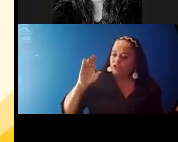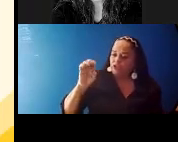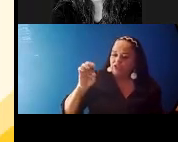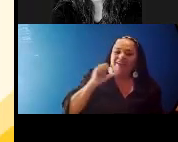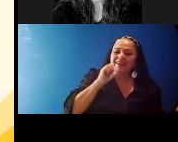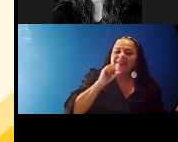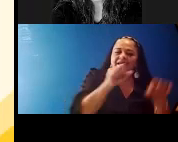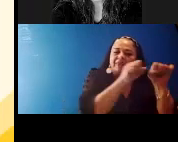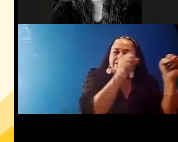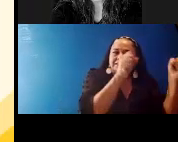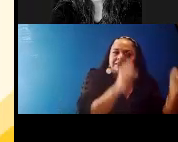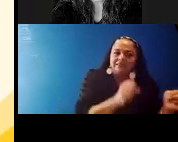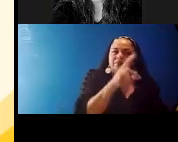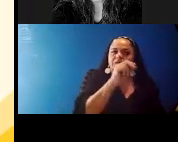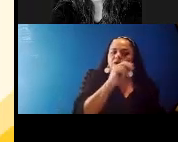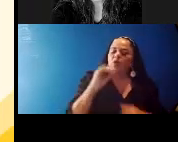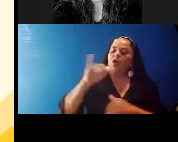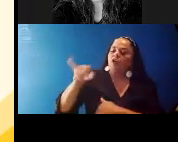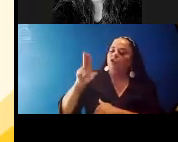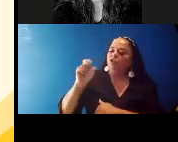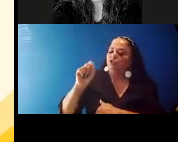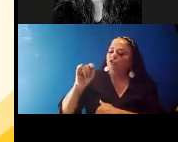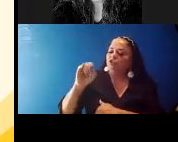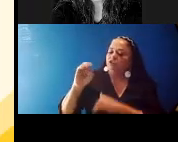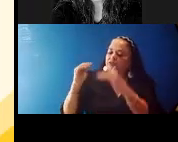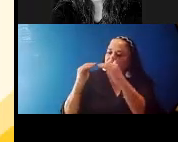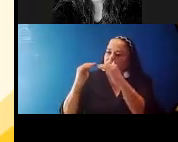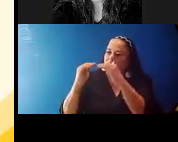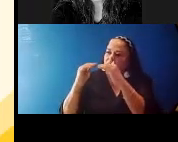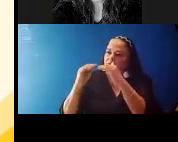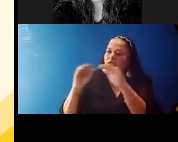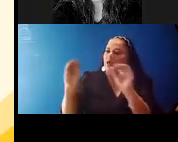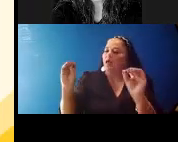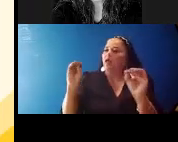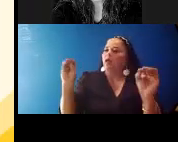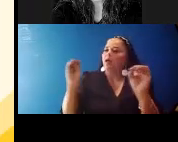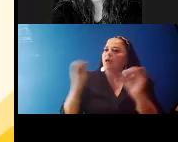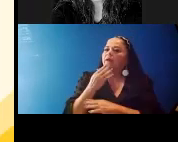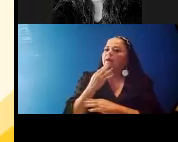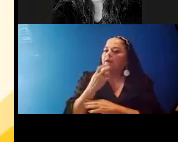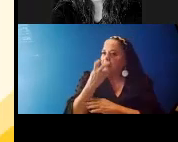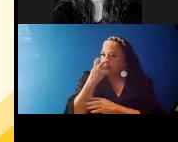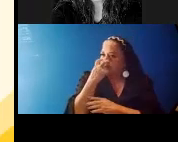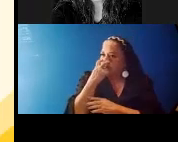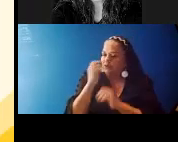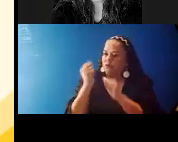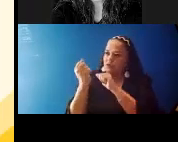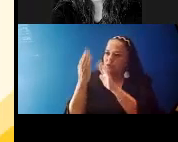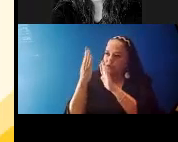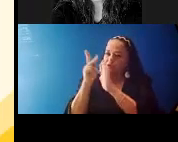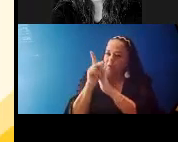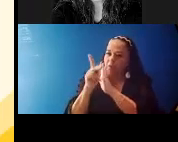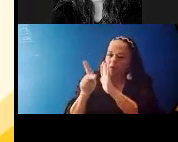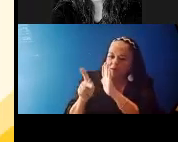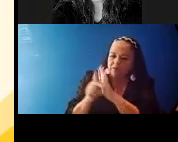but justice, the concept is colorblind and race neutral, thereby negating the necessity to address policies and practices that